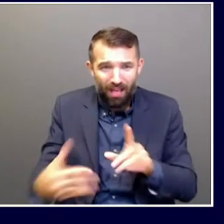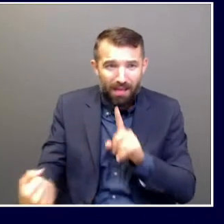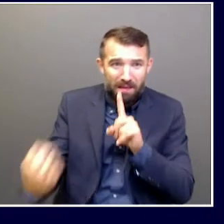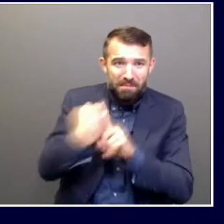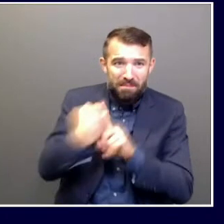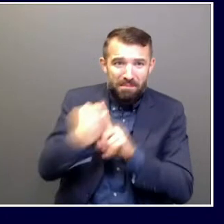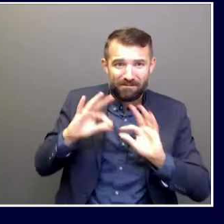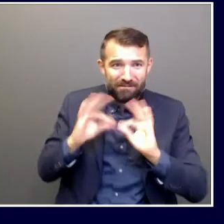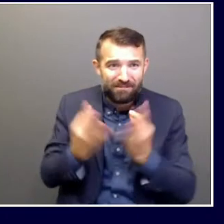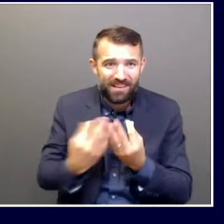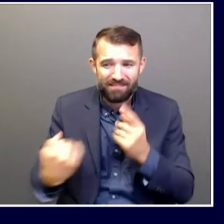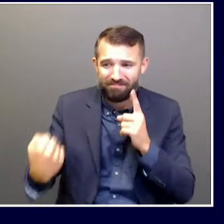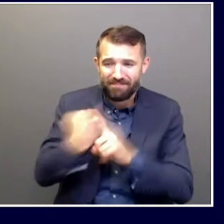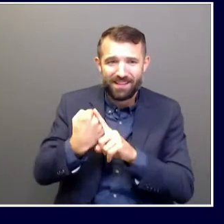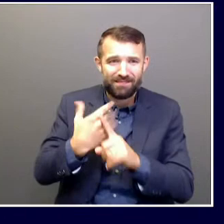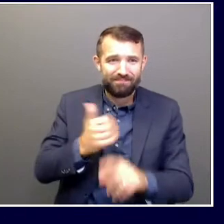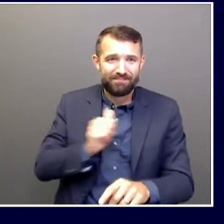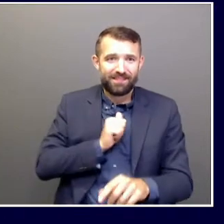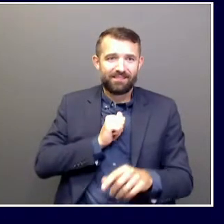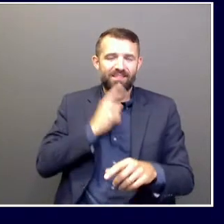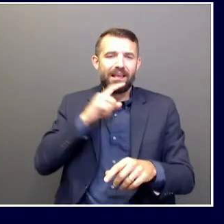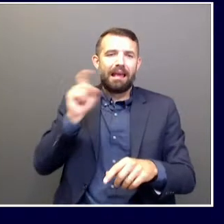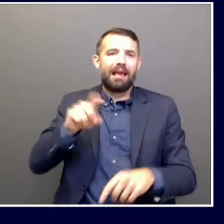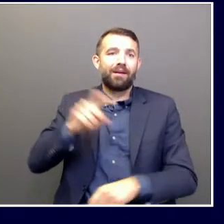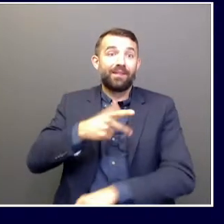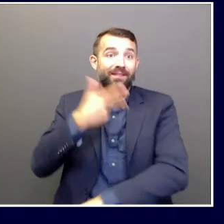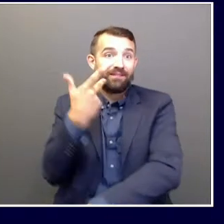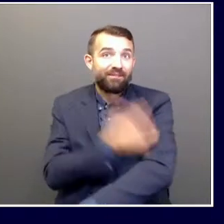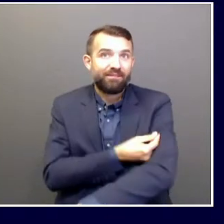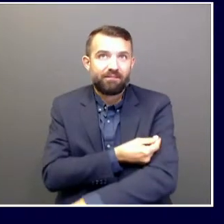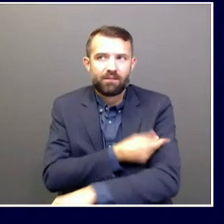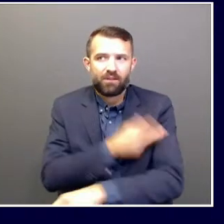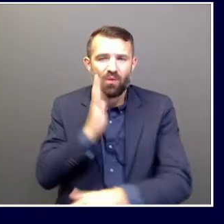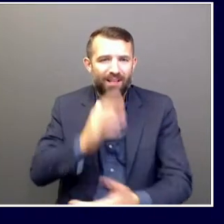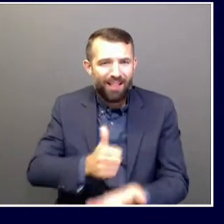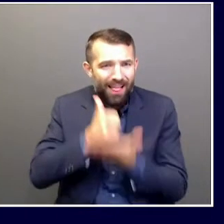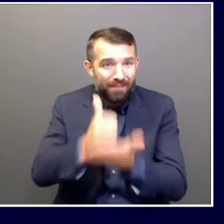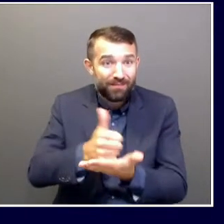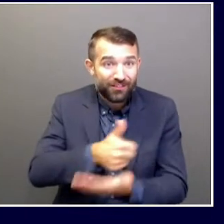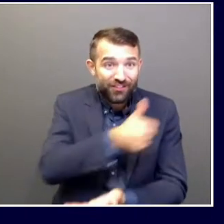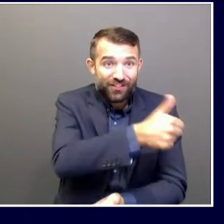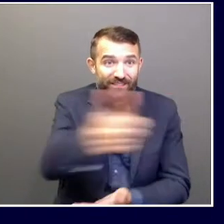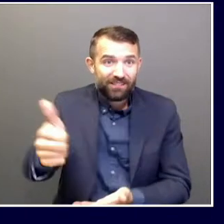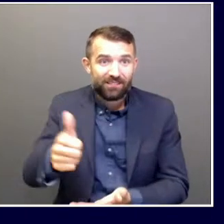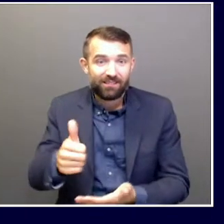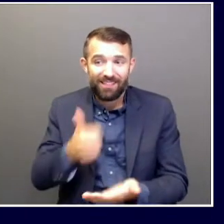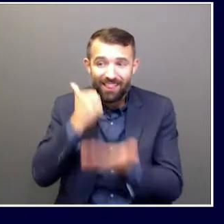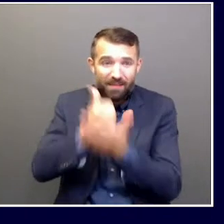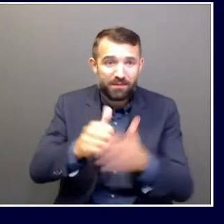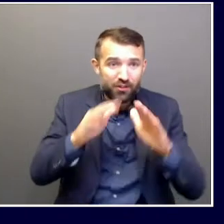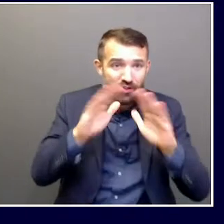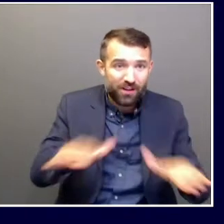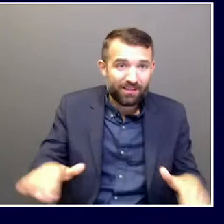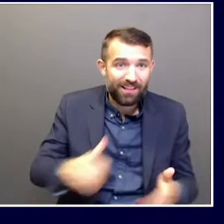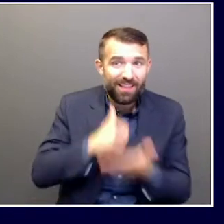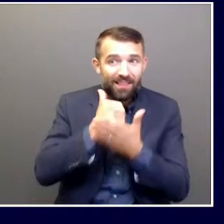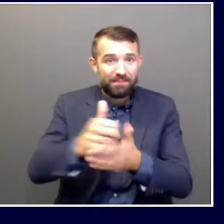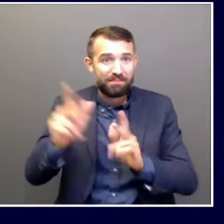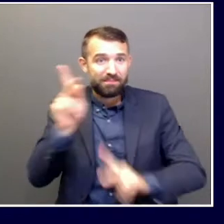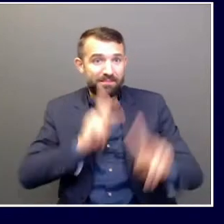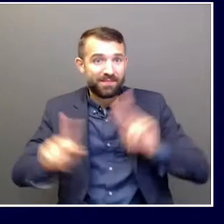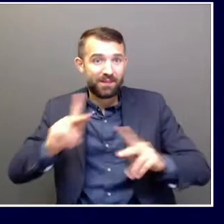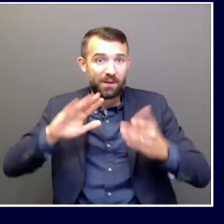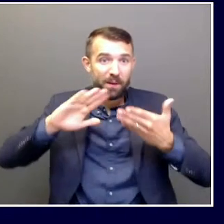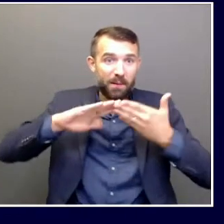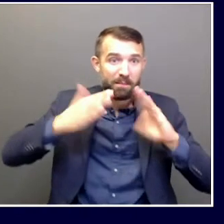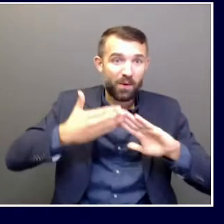to all of our children, and to people you may never have met. This is a crisis that's preventable.